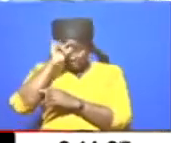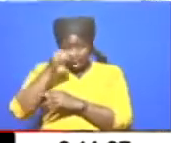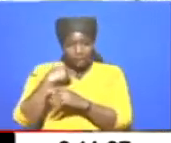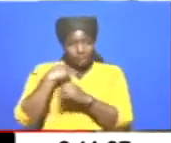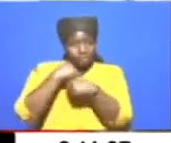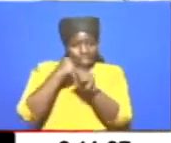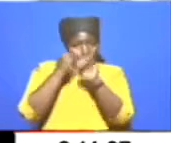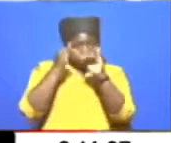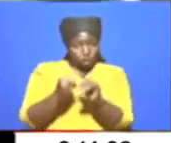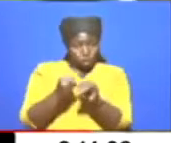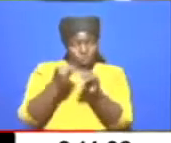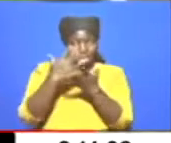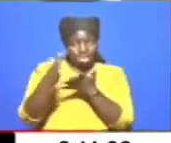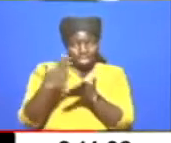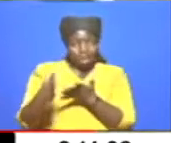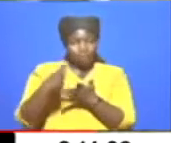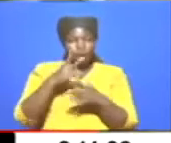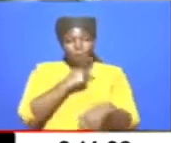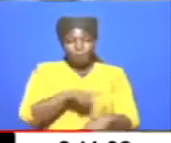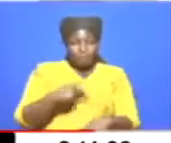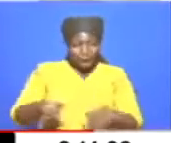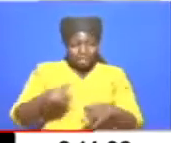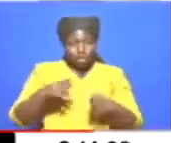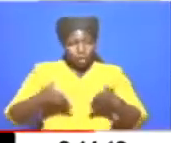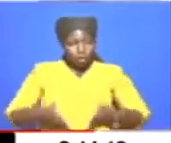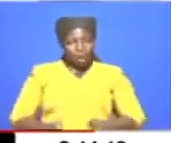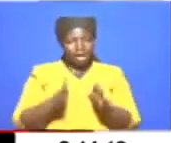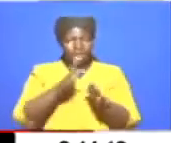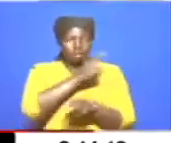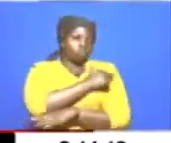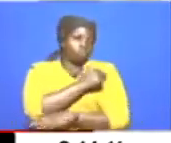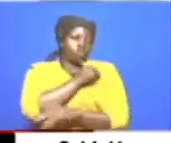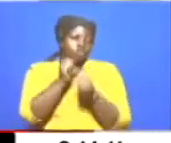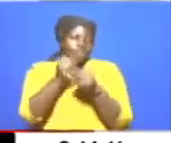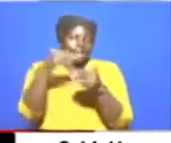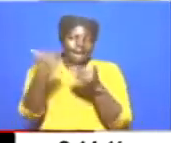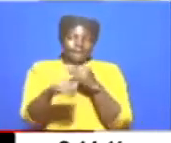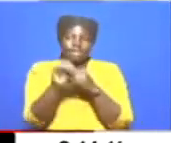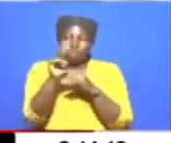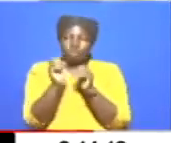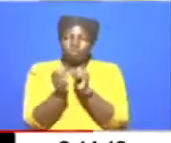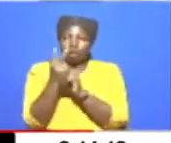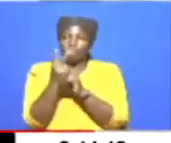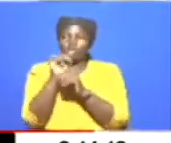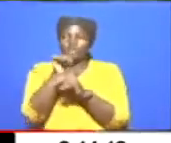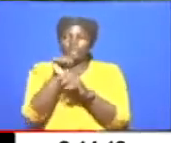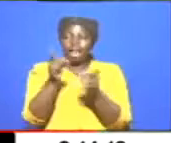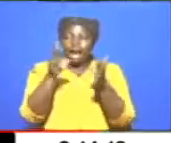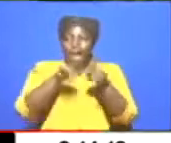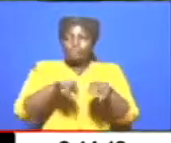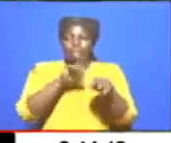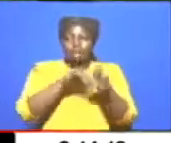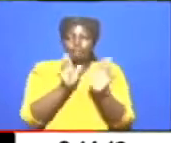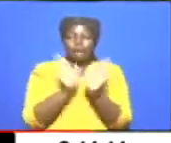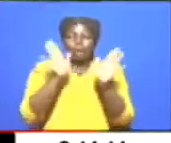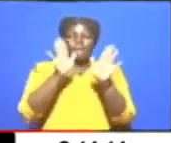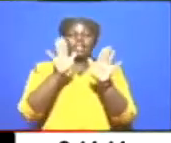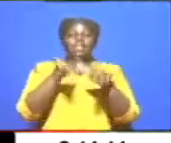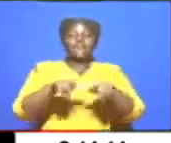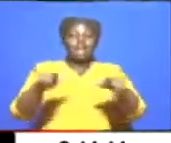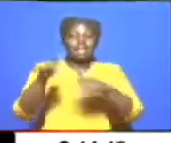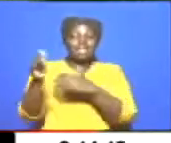Hospital that expired in 2012. This even as public parcels of land adjacent to the maternity